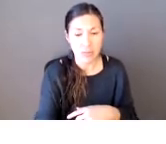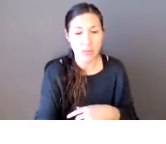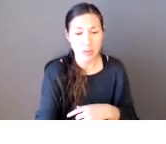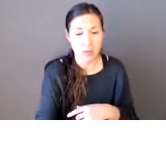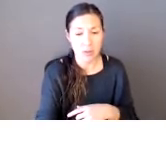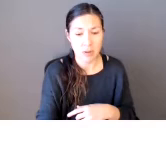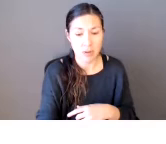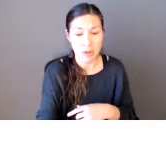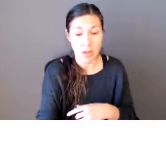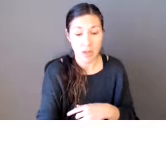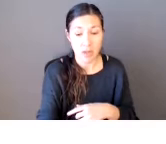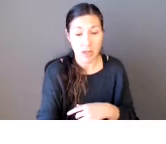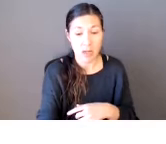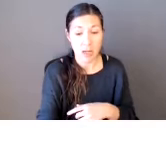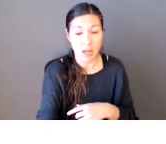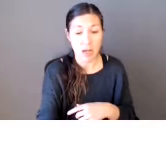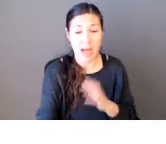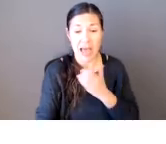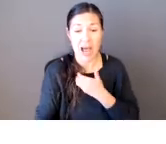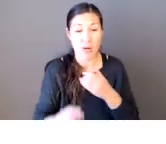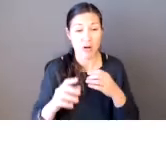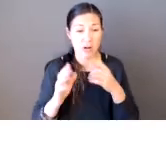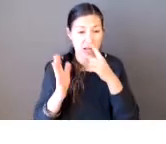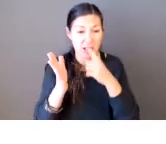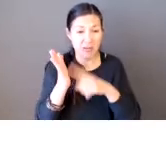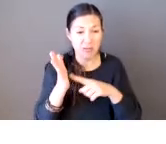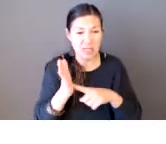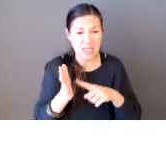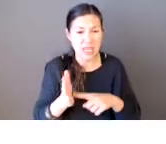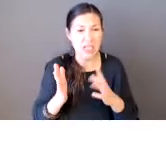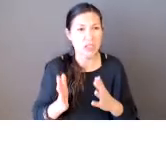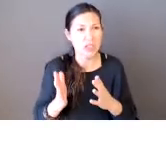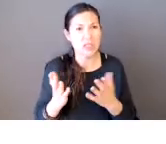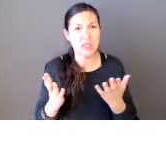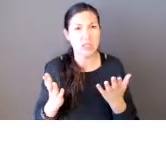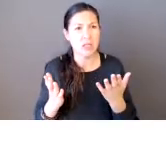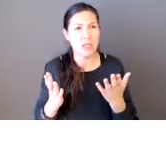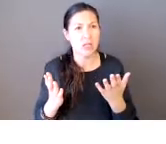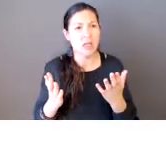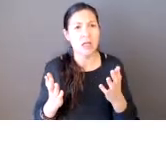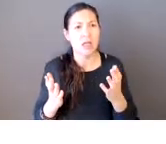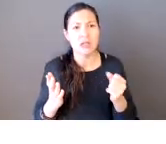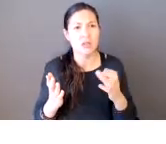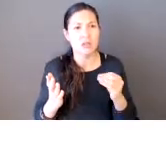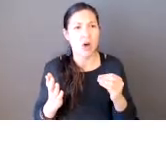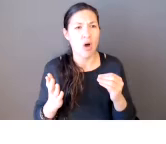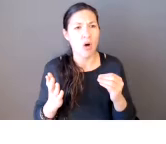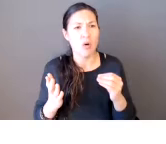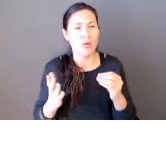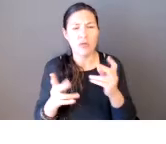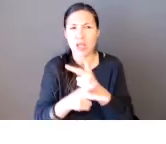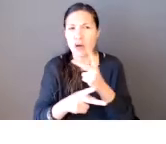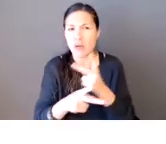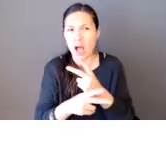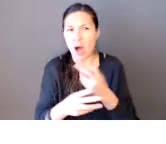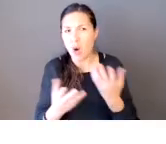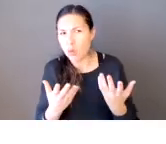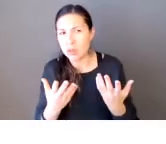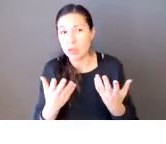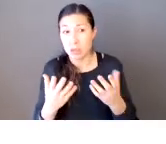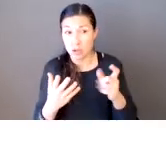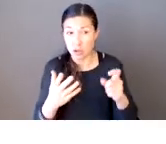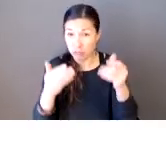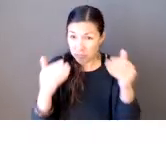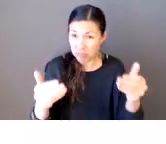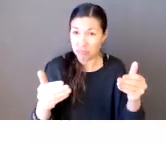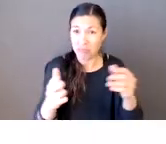have not changed. It's important to gather as much information as you can, assess risk, take legal action if you need